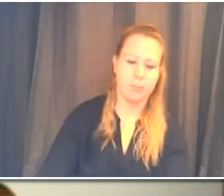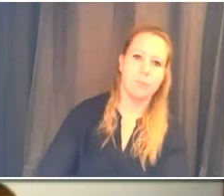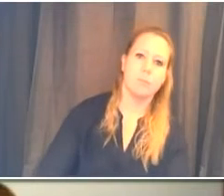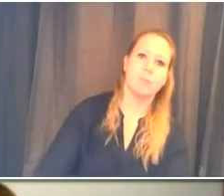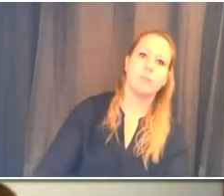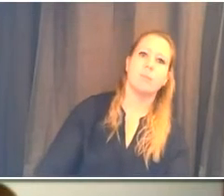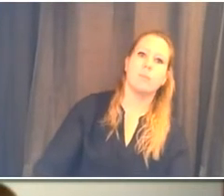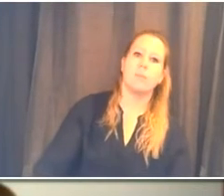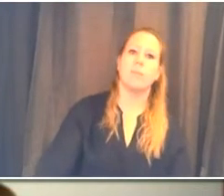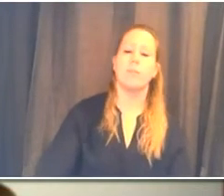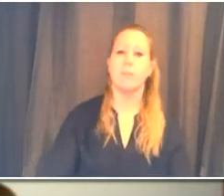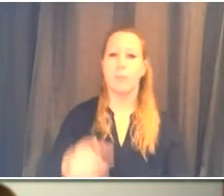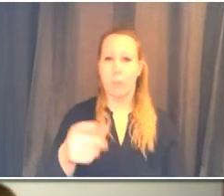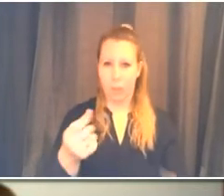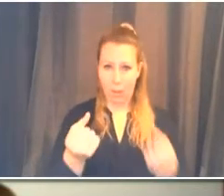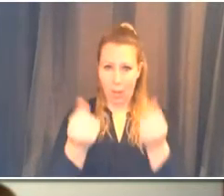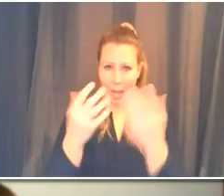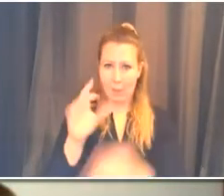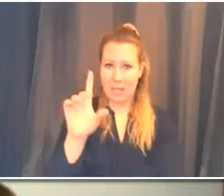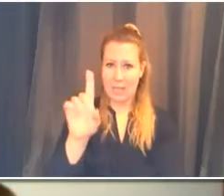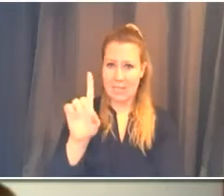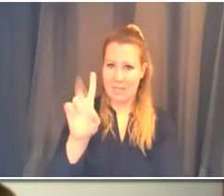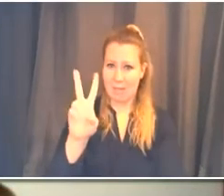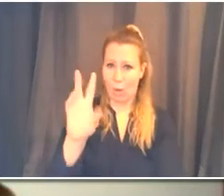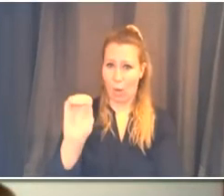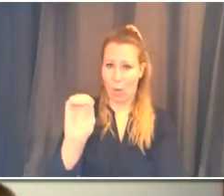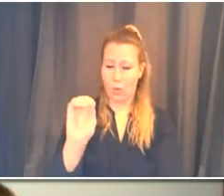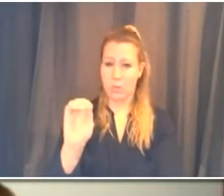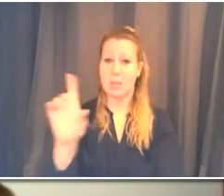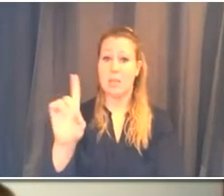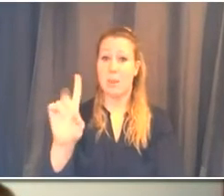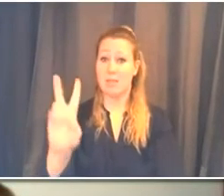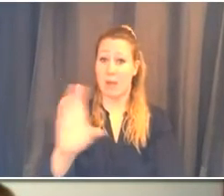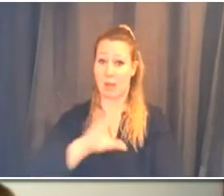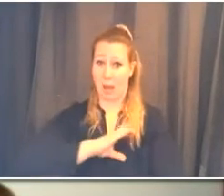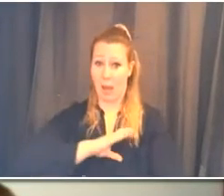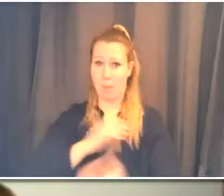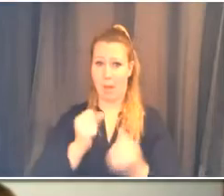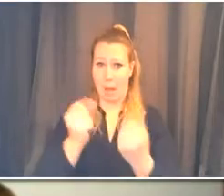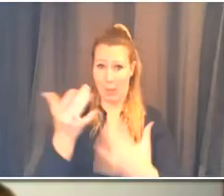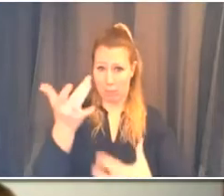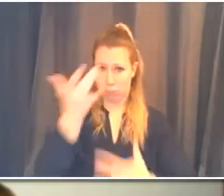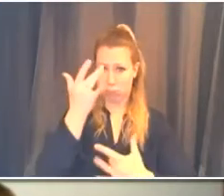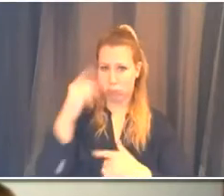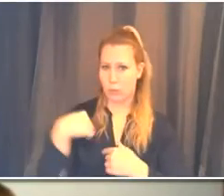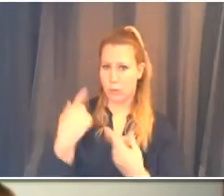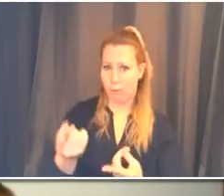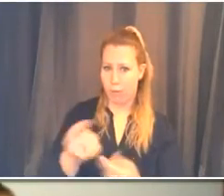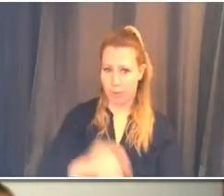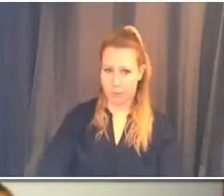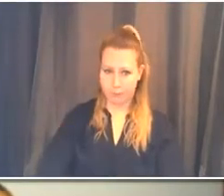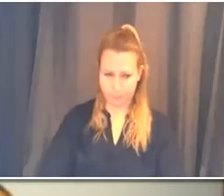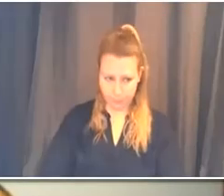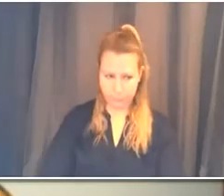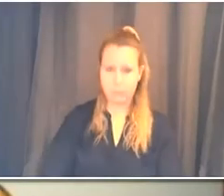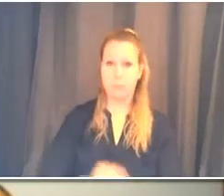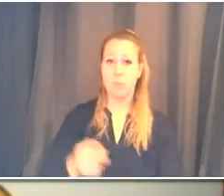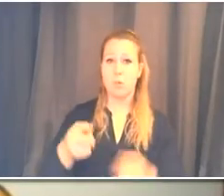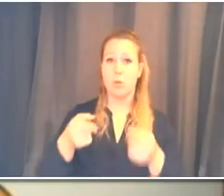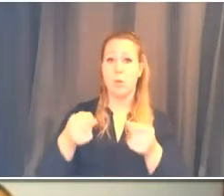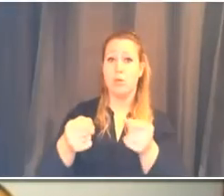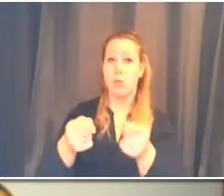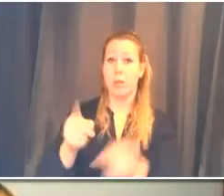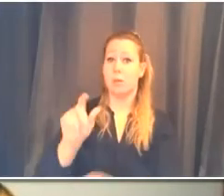17.31% um now this week that we're in now we have 29 out six 6.9% so we are getting